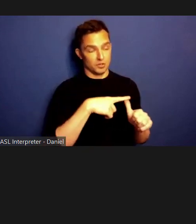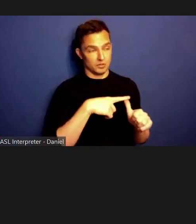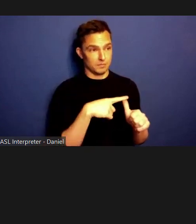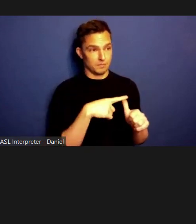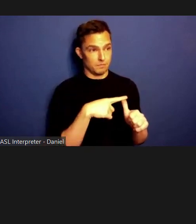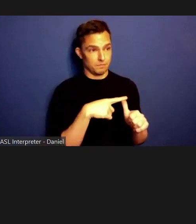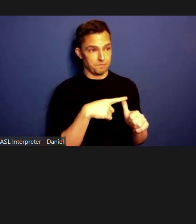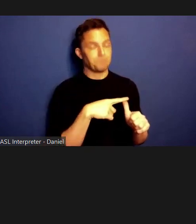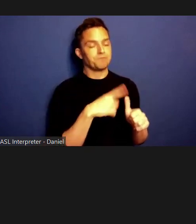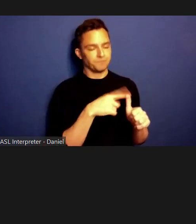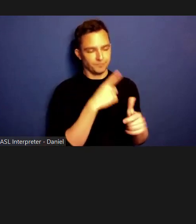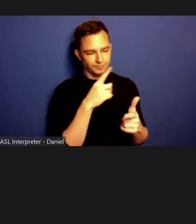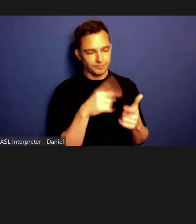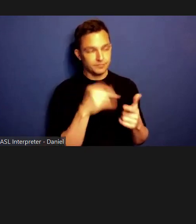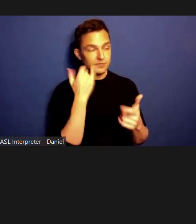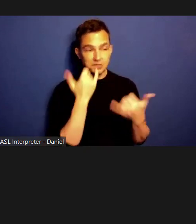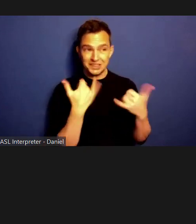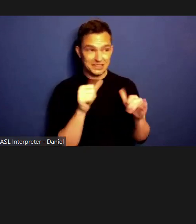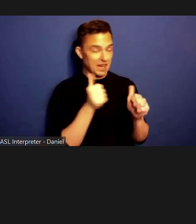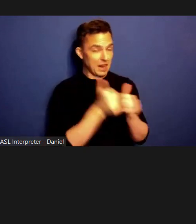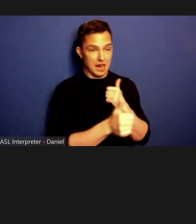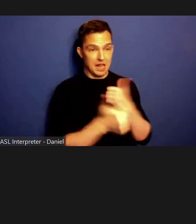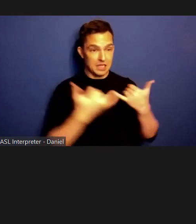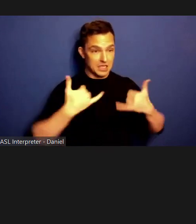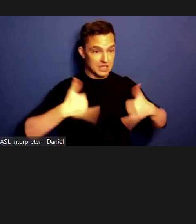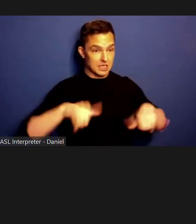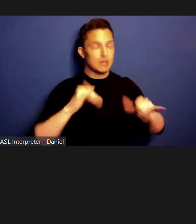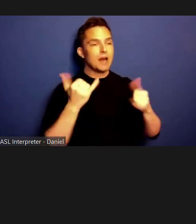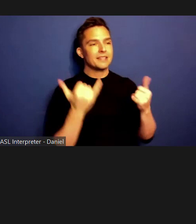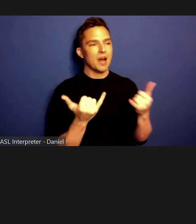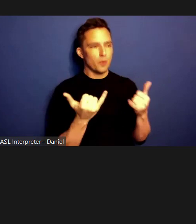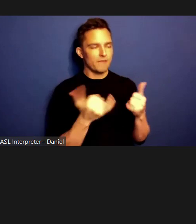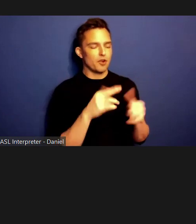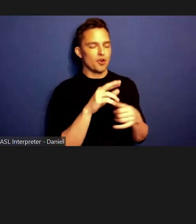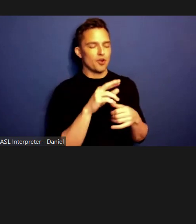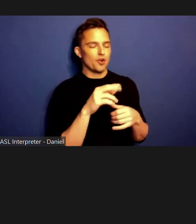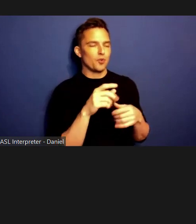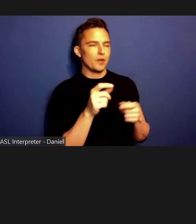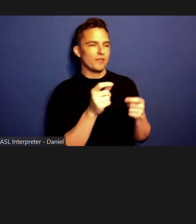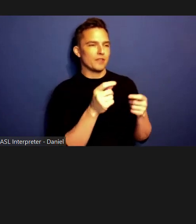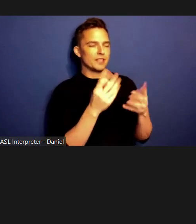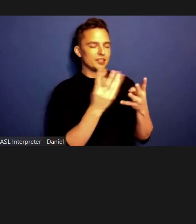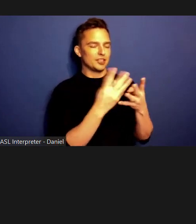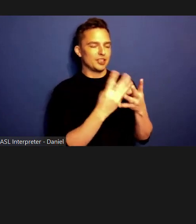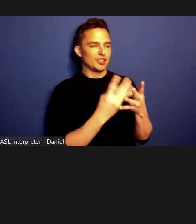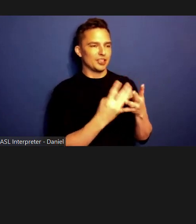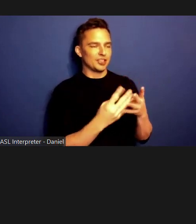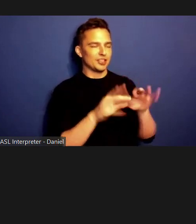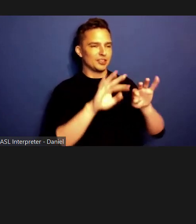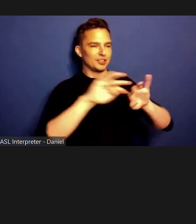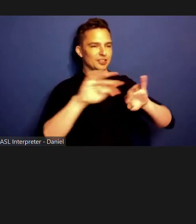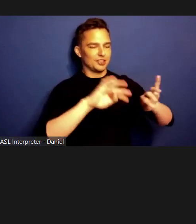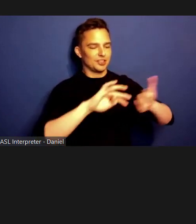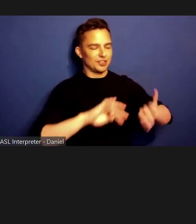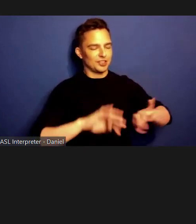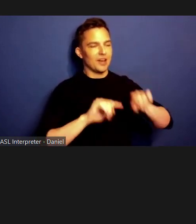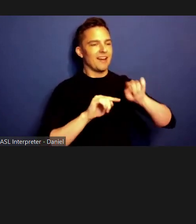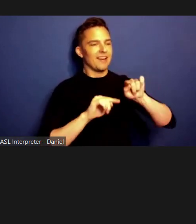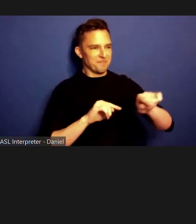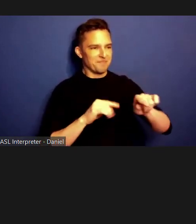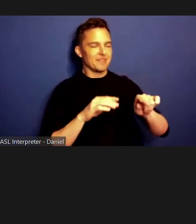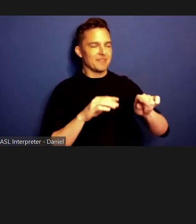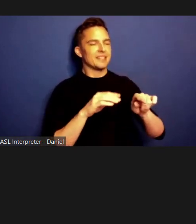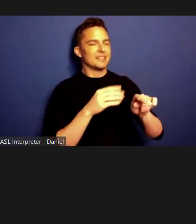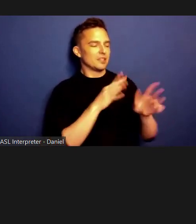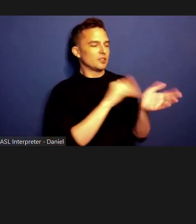And then if they still don't pass, now we've ruled out the things that a healthcare provider can address.